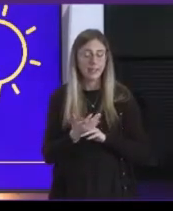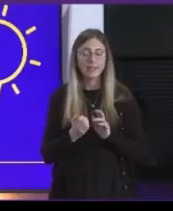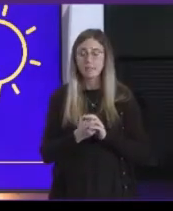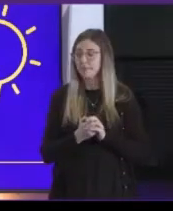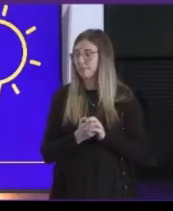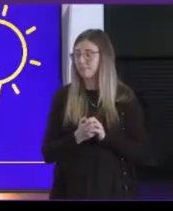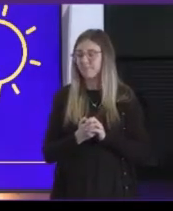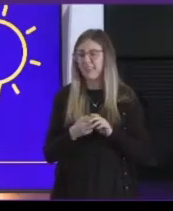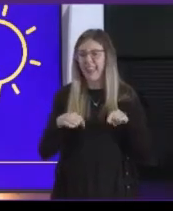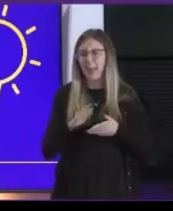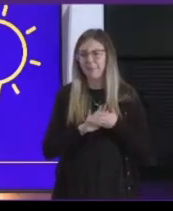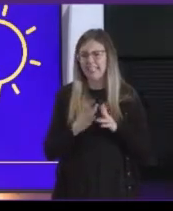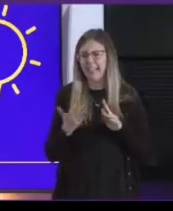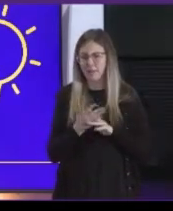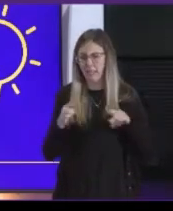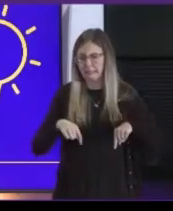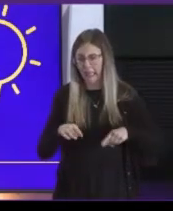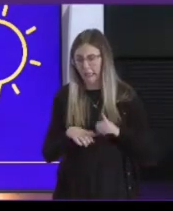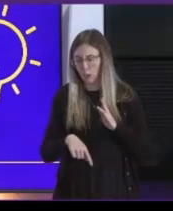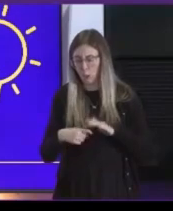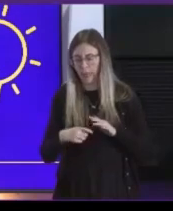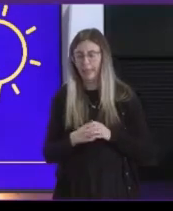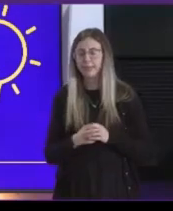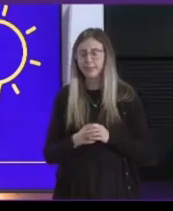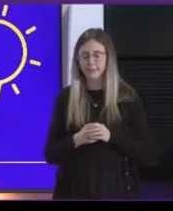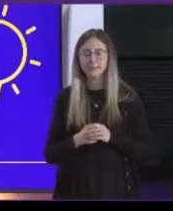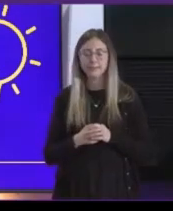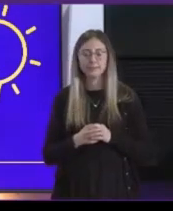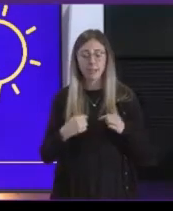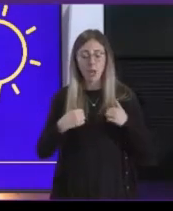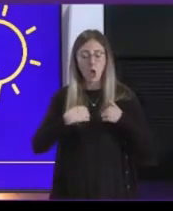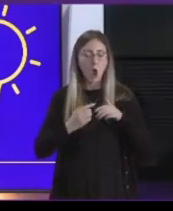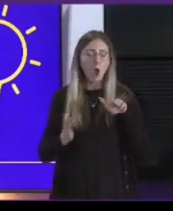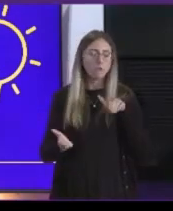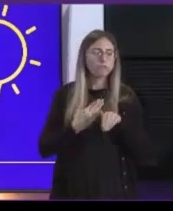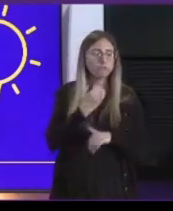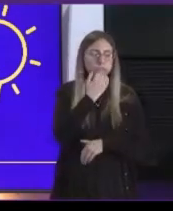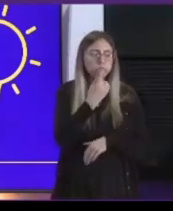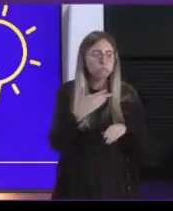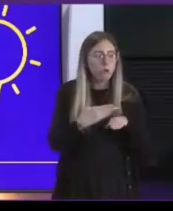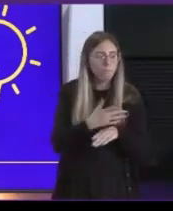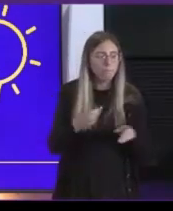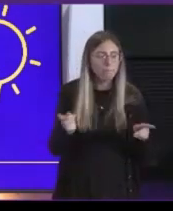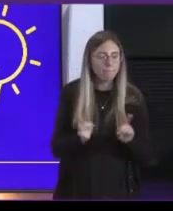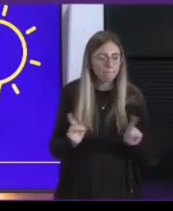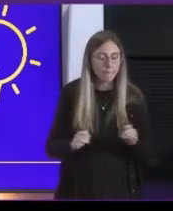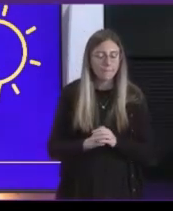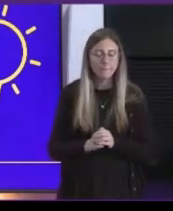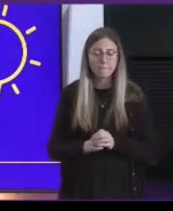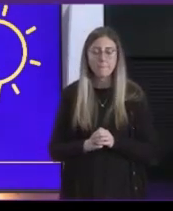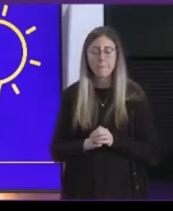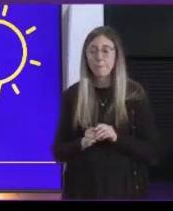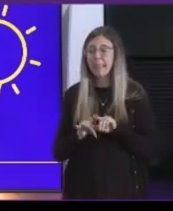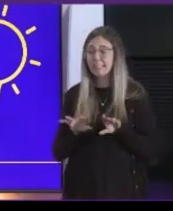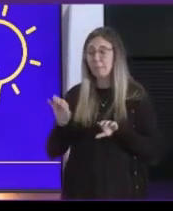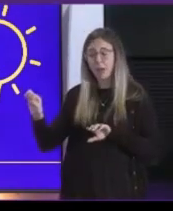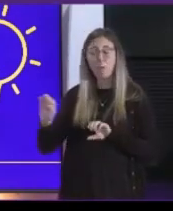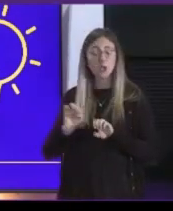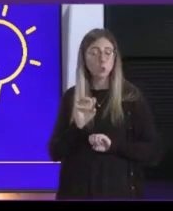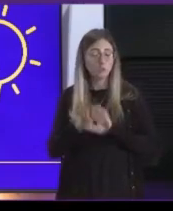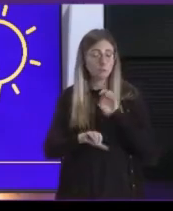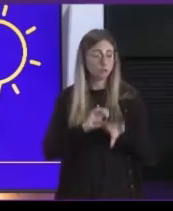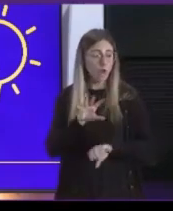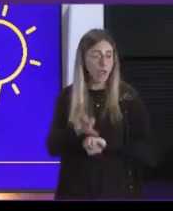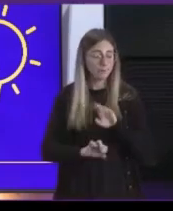parts of the world. And our primary job is actually quite a bit what you are describing. It